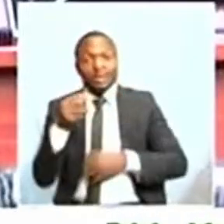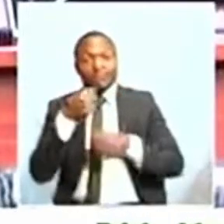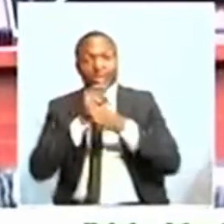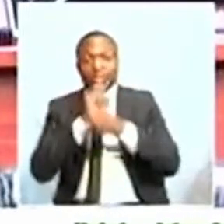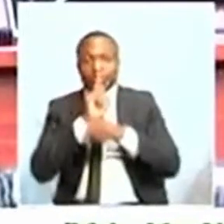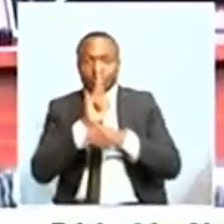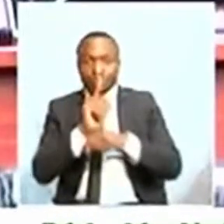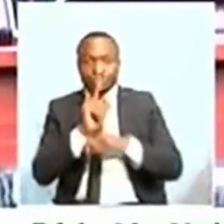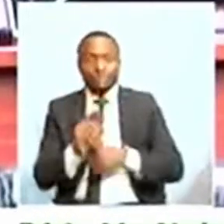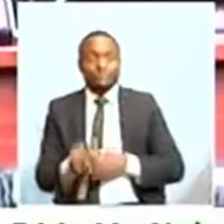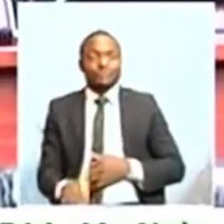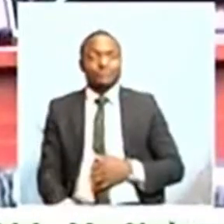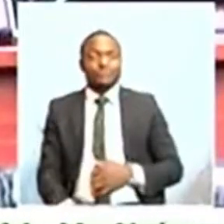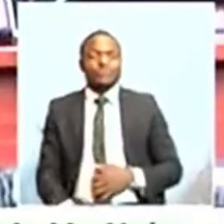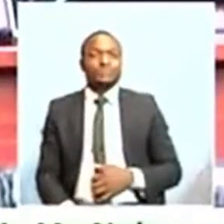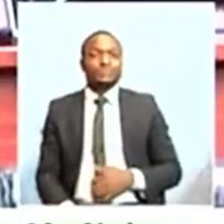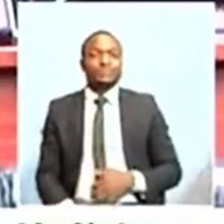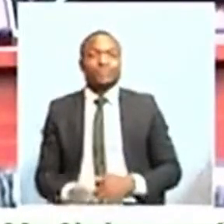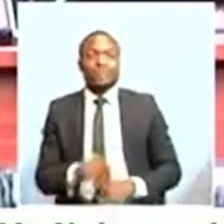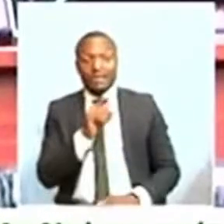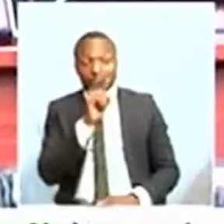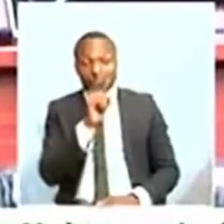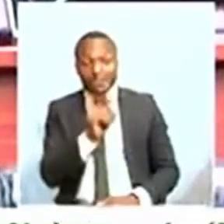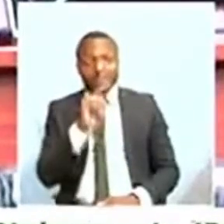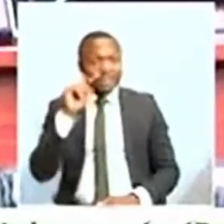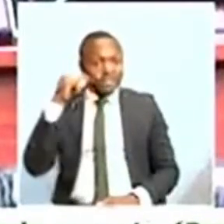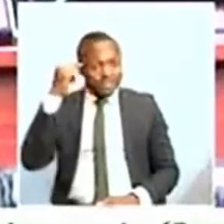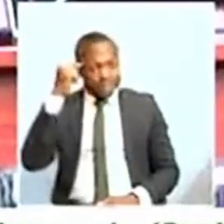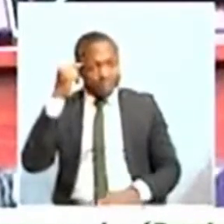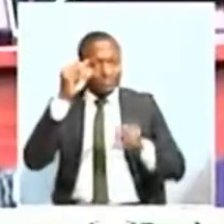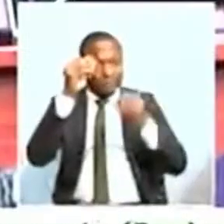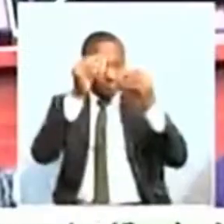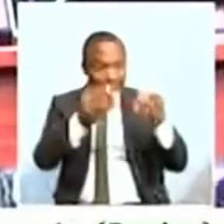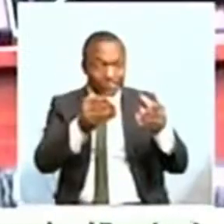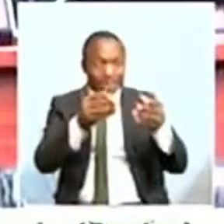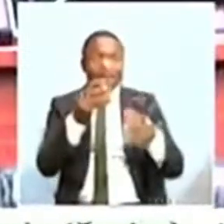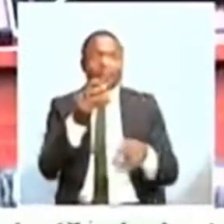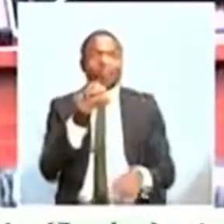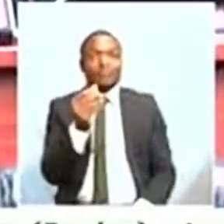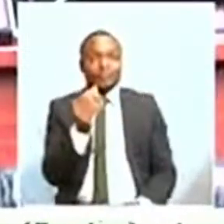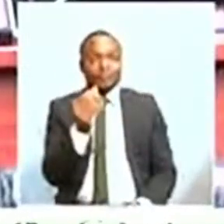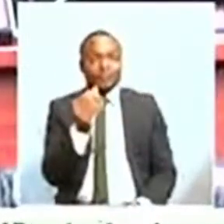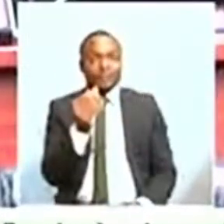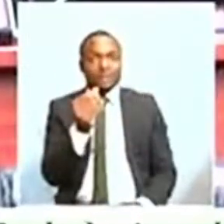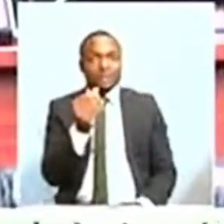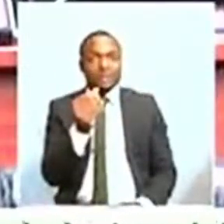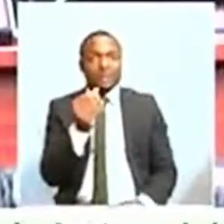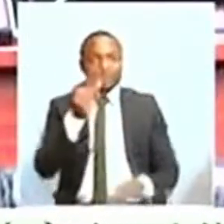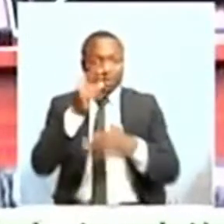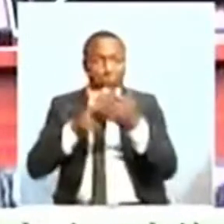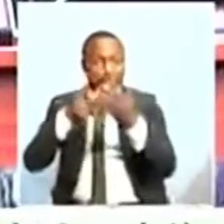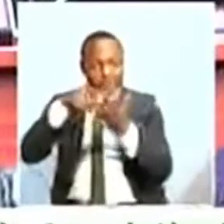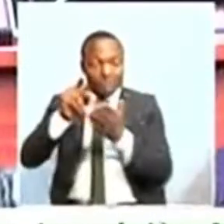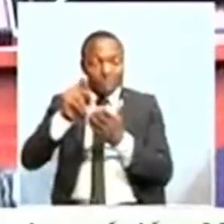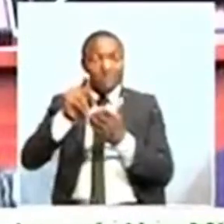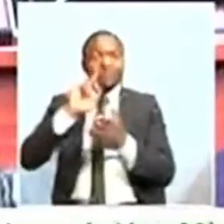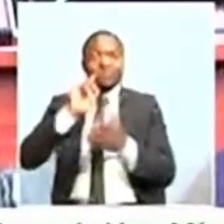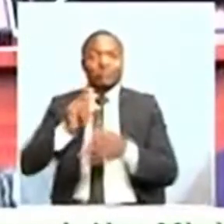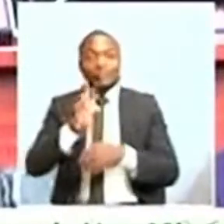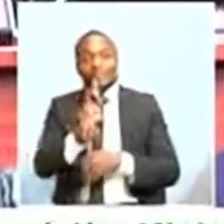ensure that that which government contracted, the amounts and what was paid is